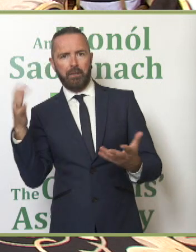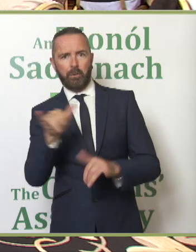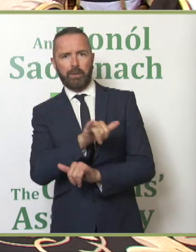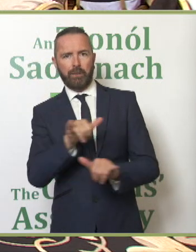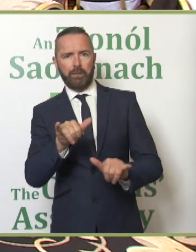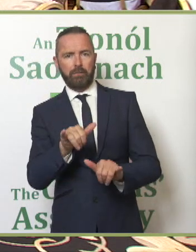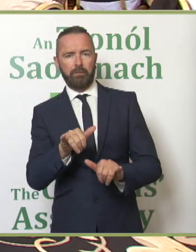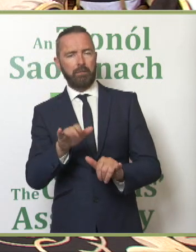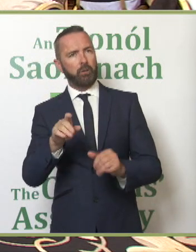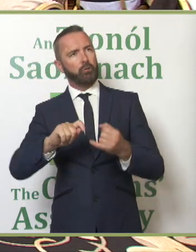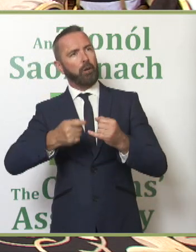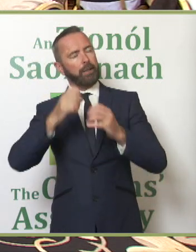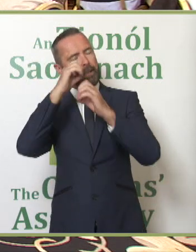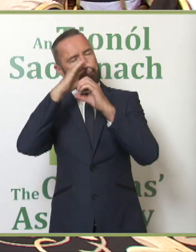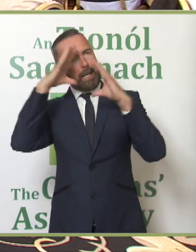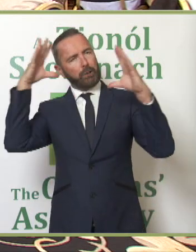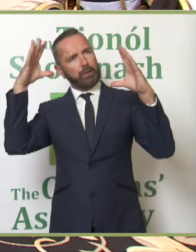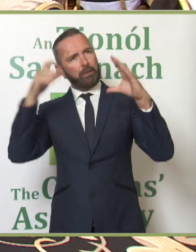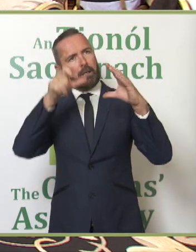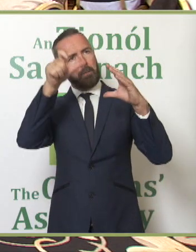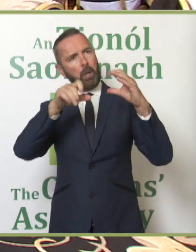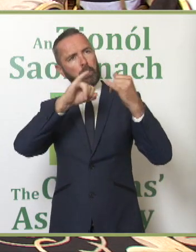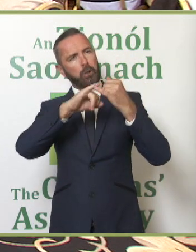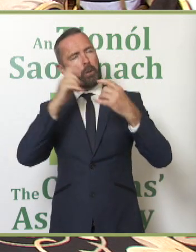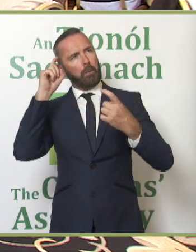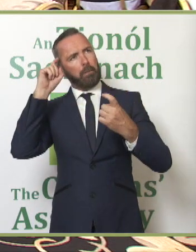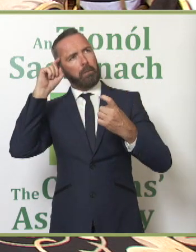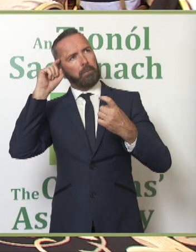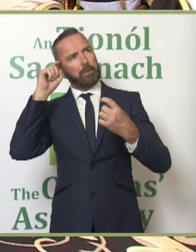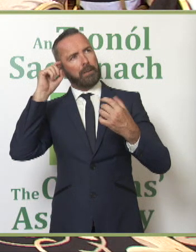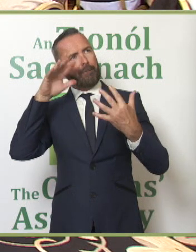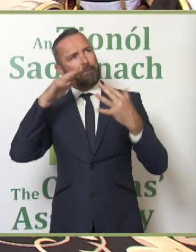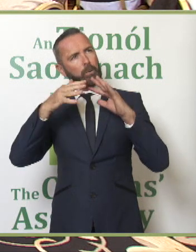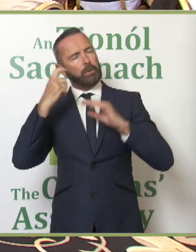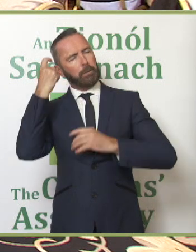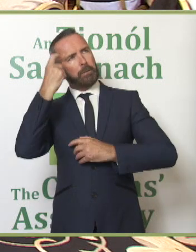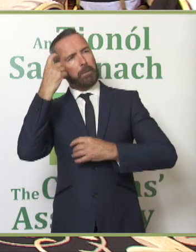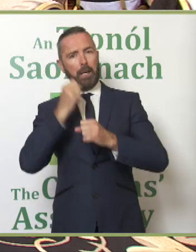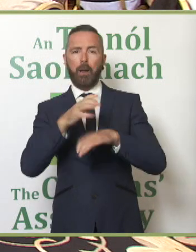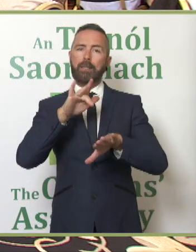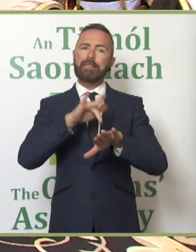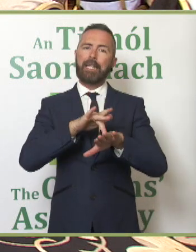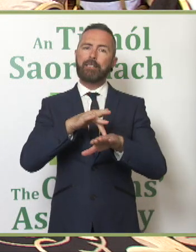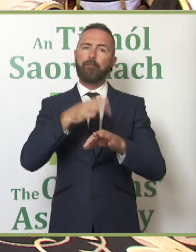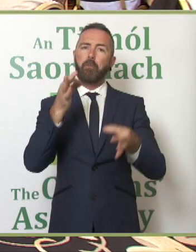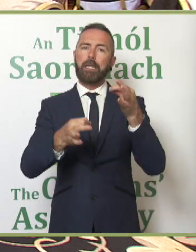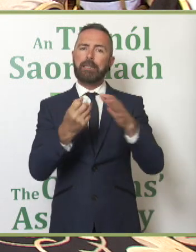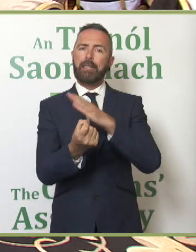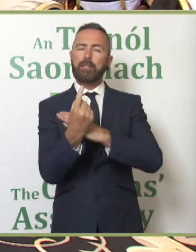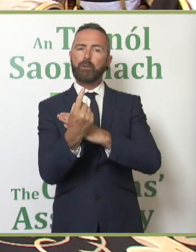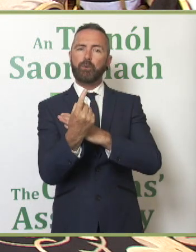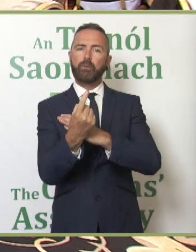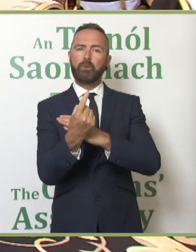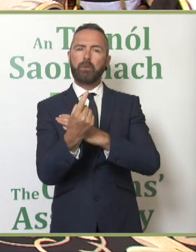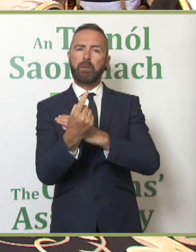if you imagine somebody who's puzzled about an important, sensitive political issue, and